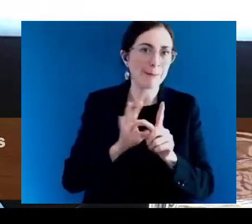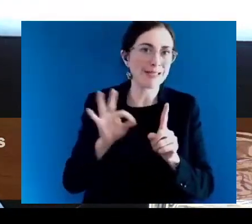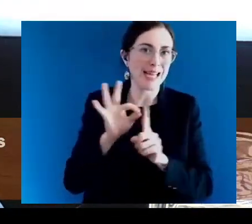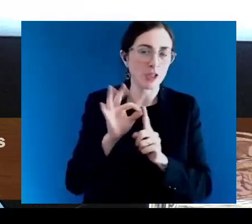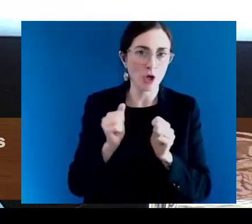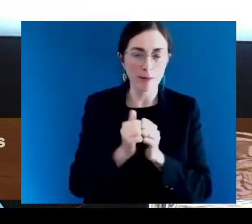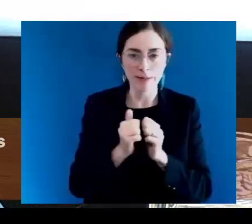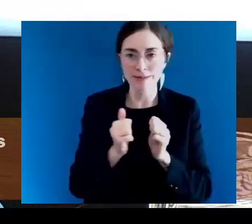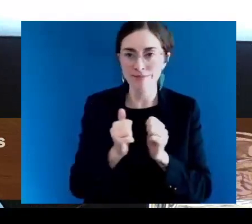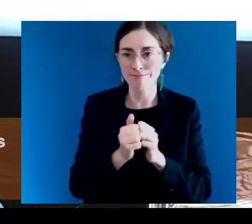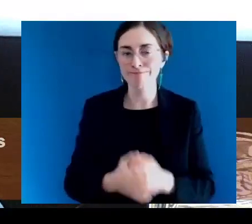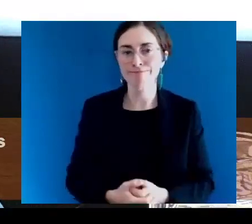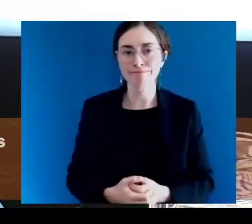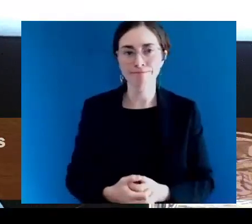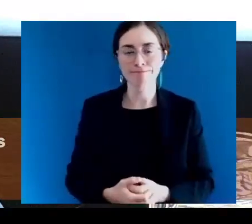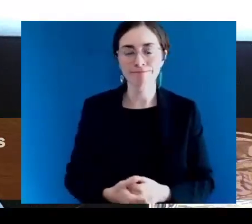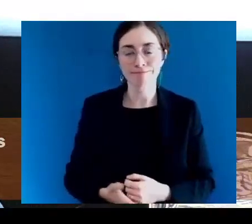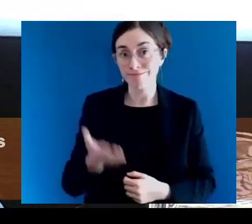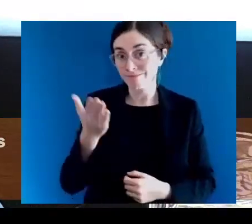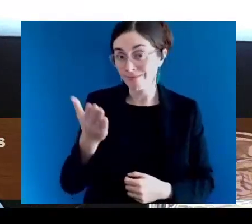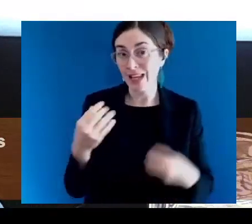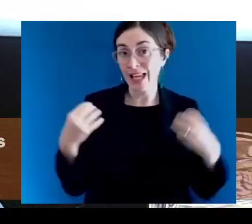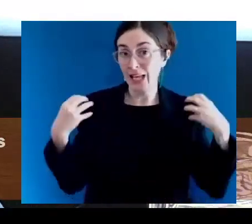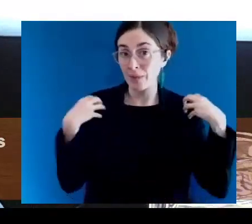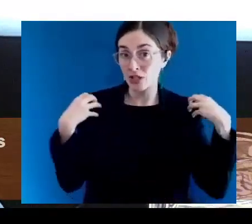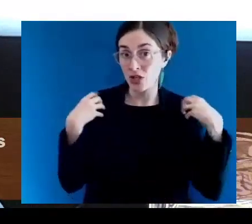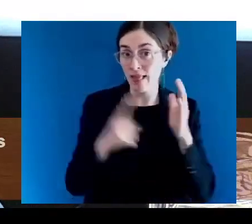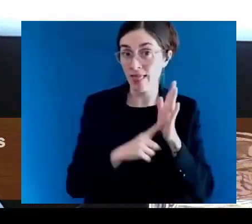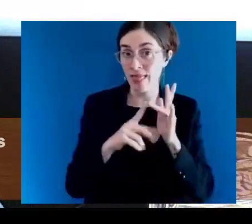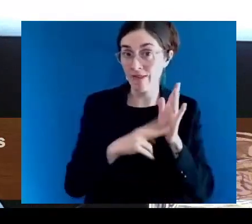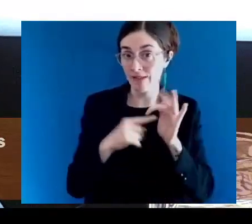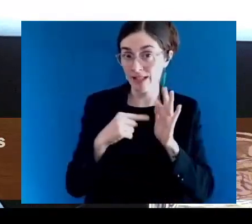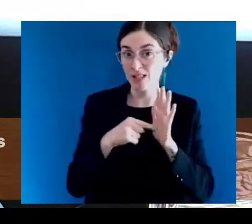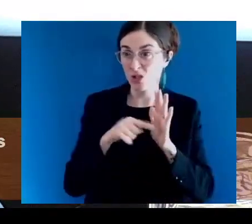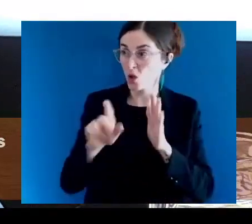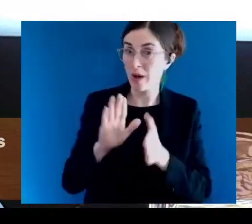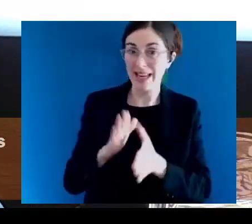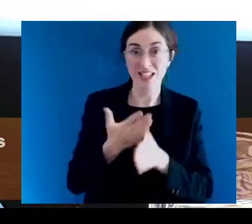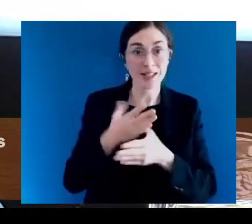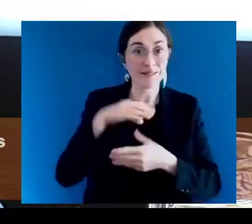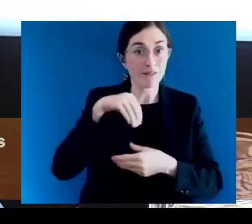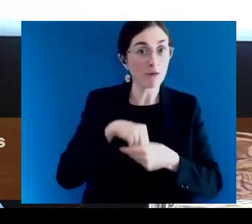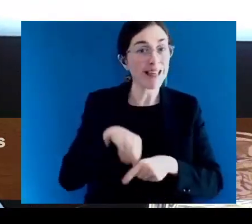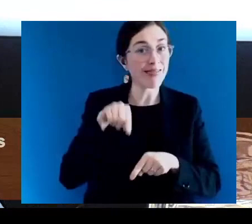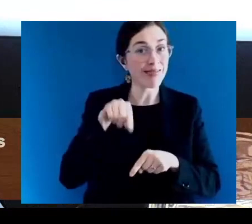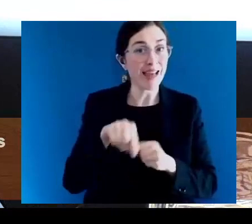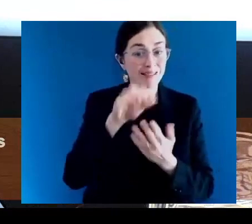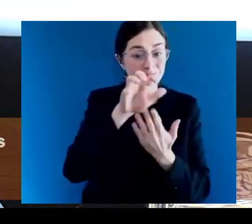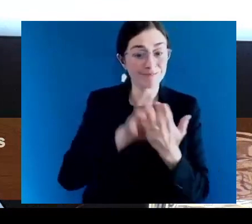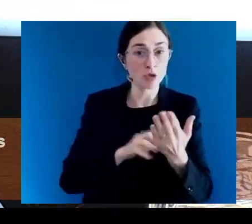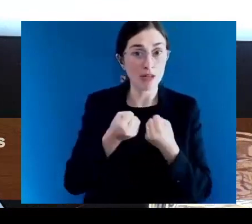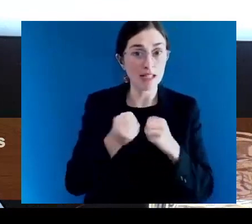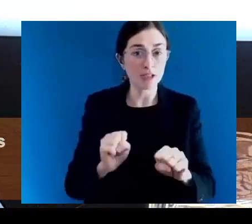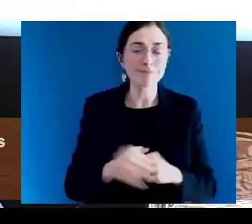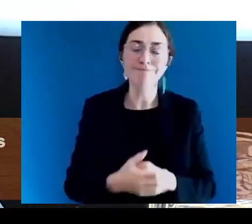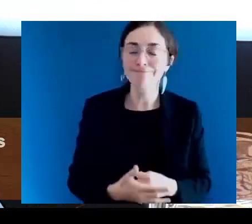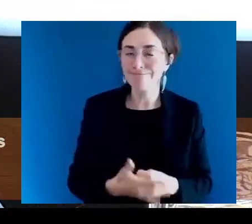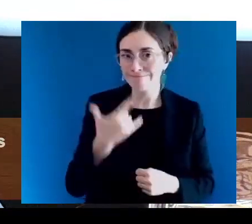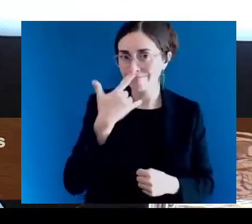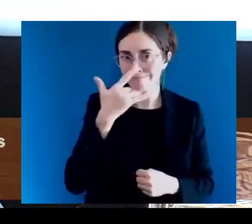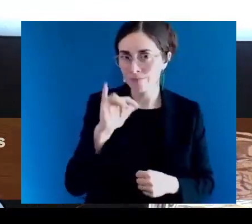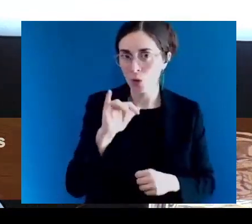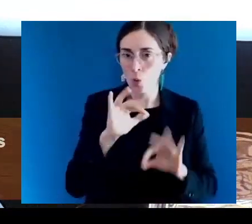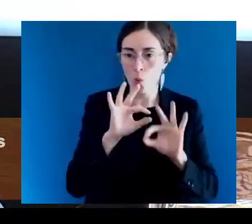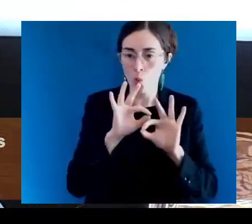know, initial involvement in the self-determination strategy. We've not done anywhere near, we've